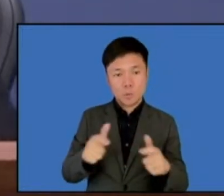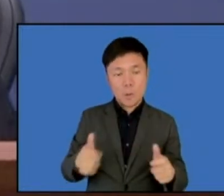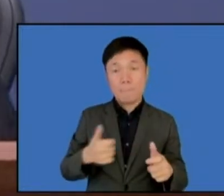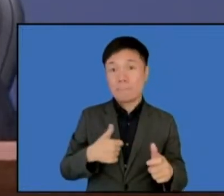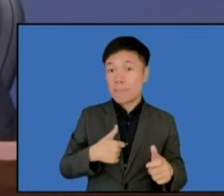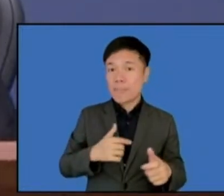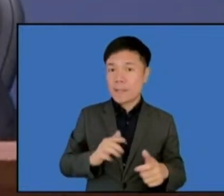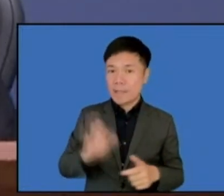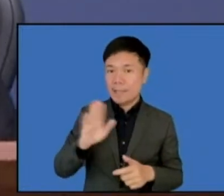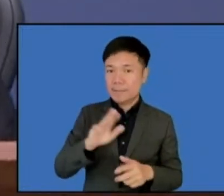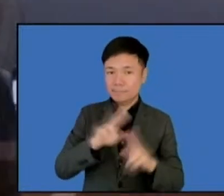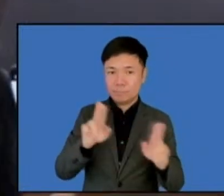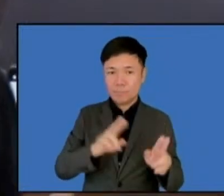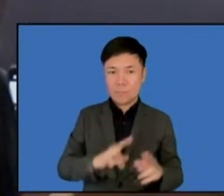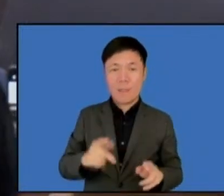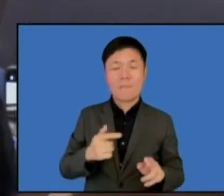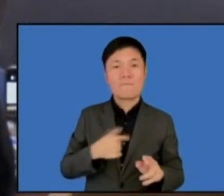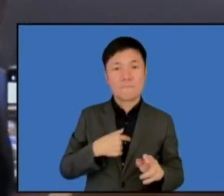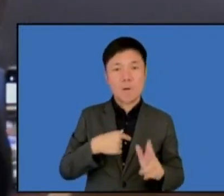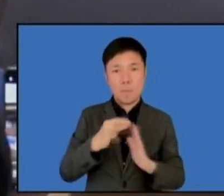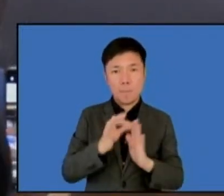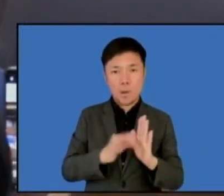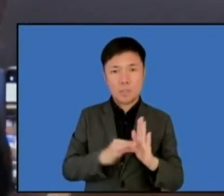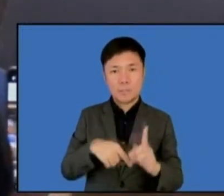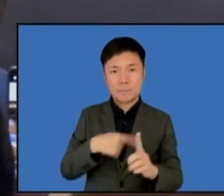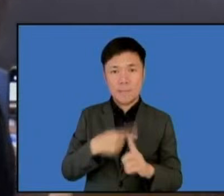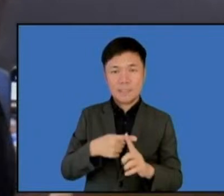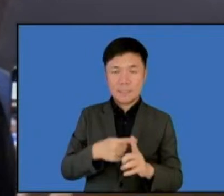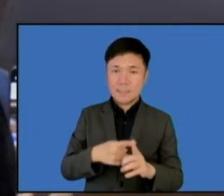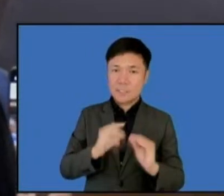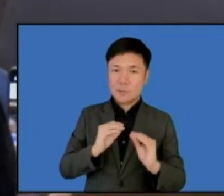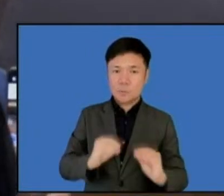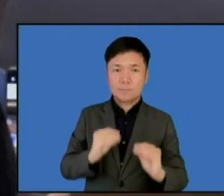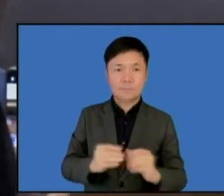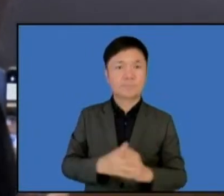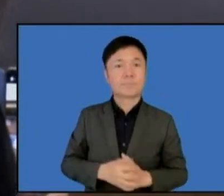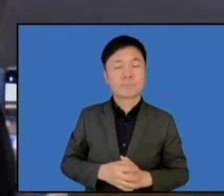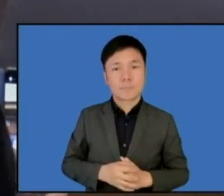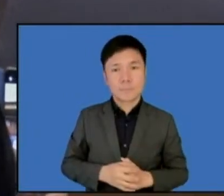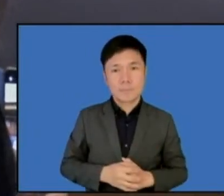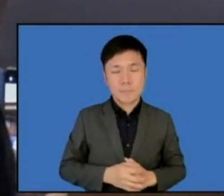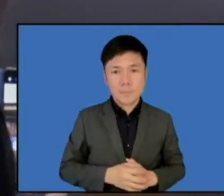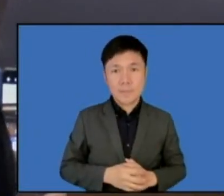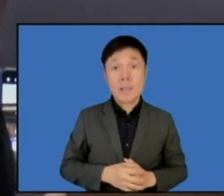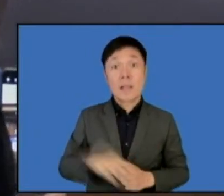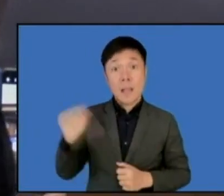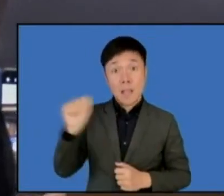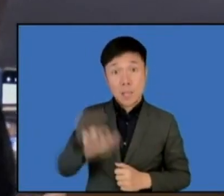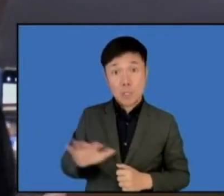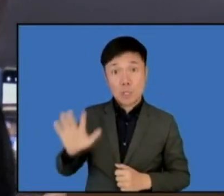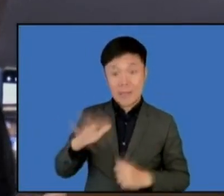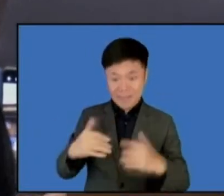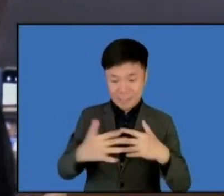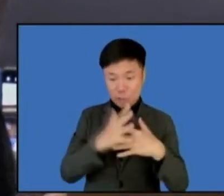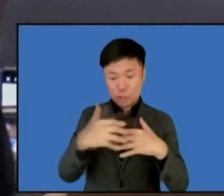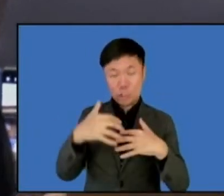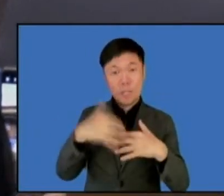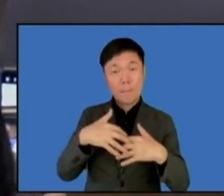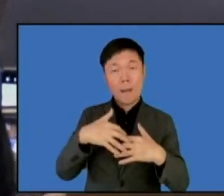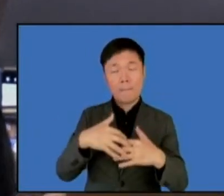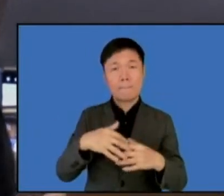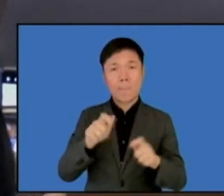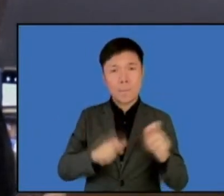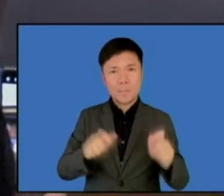Peoples International Center for Policy Research and Education. Asia is home to almost 2/3 of the world's indigenous peoples' population